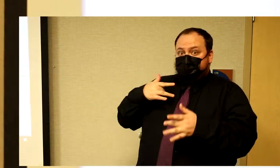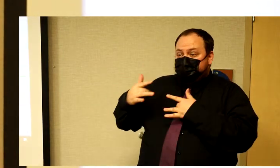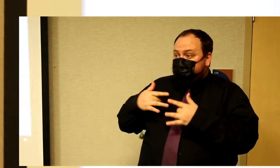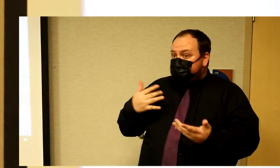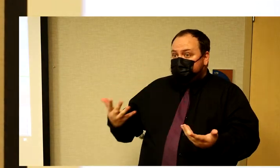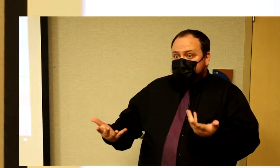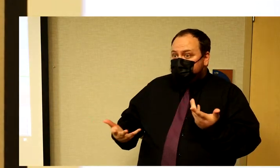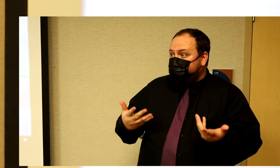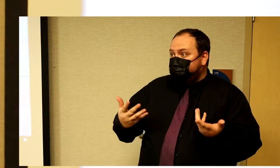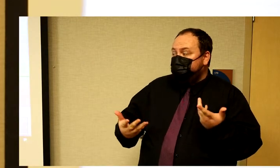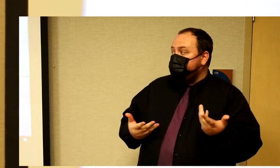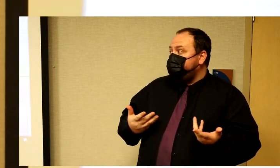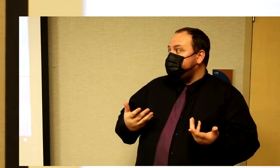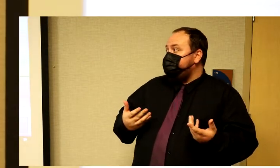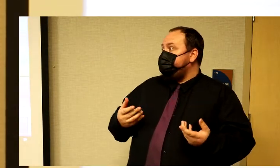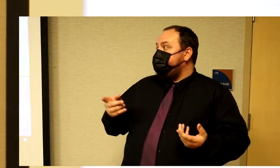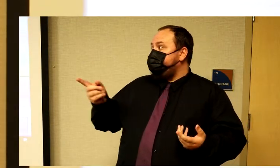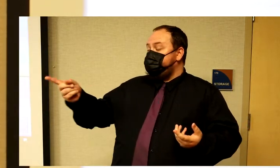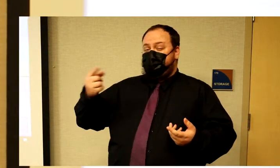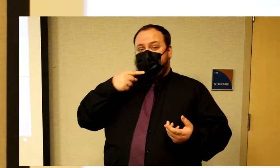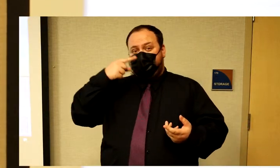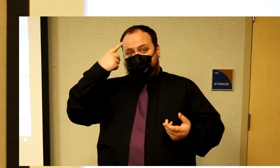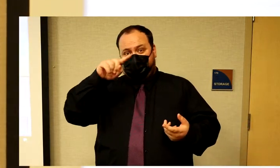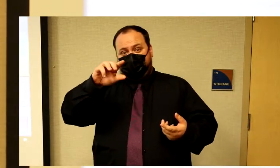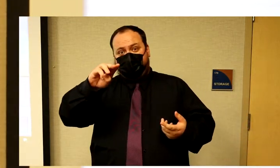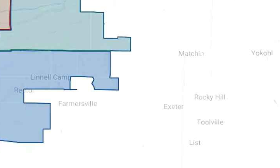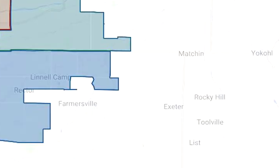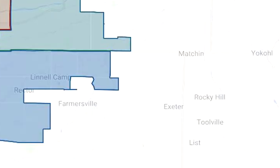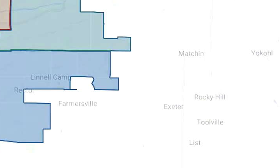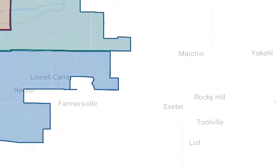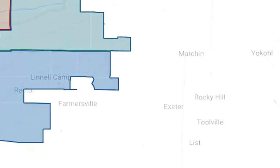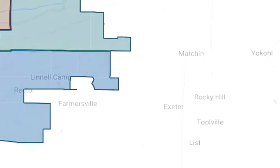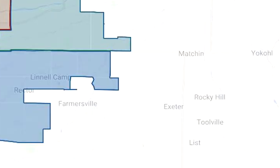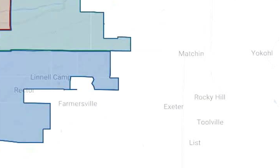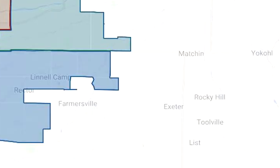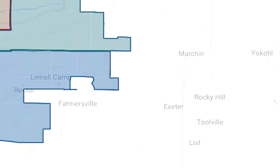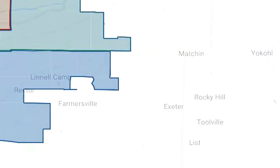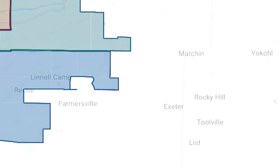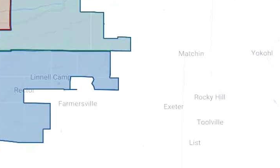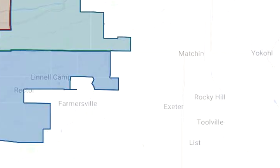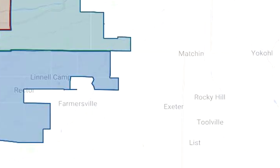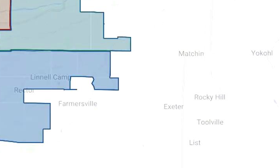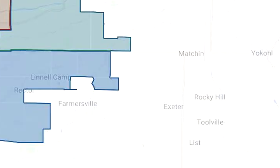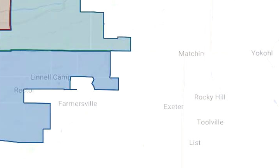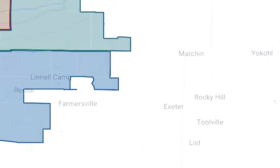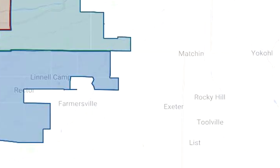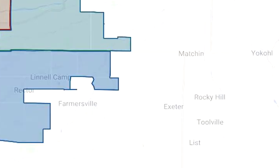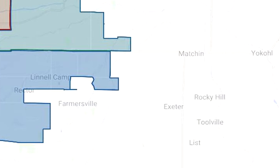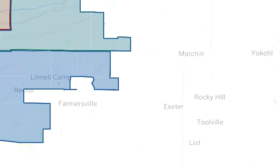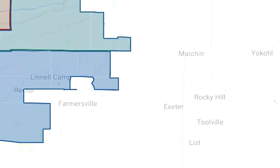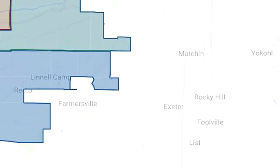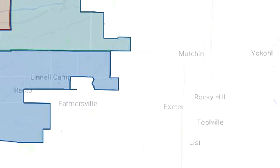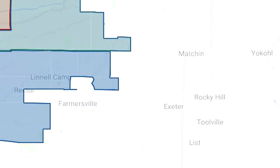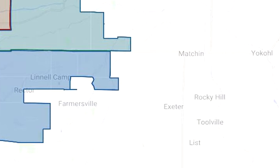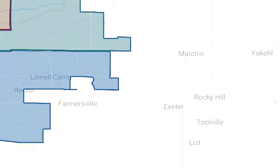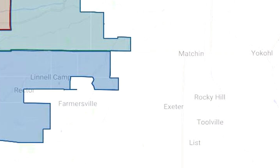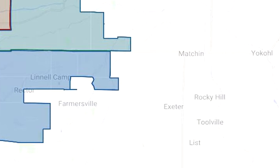used? Well, for map 2, I have a hard time thinking Goshen goes beyond that. My guess is